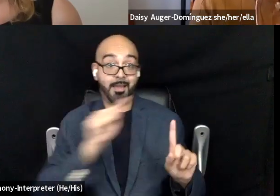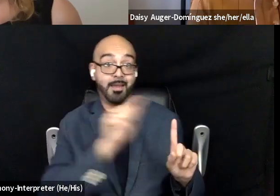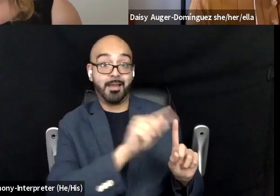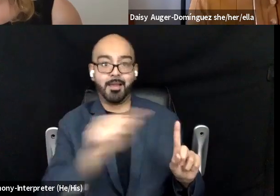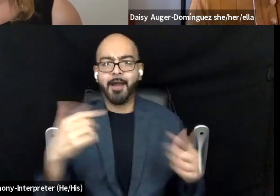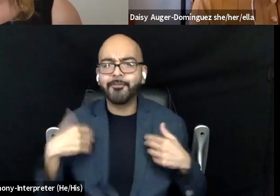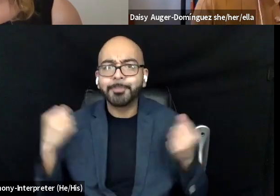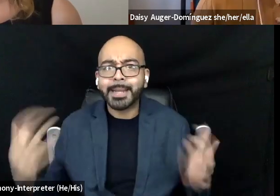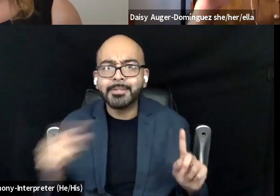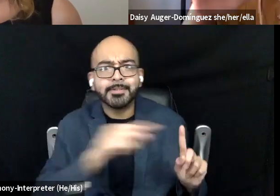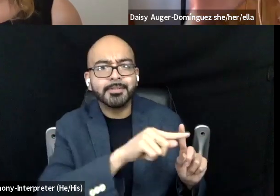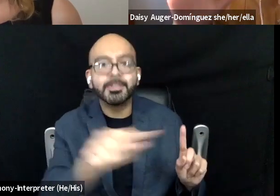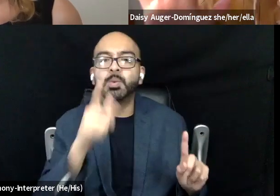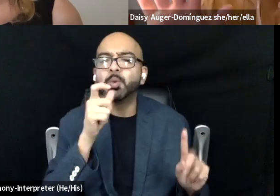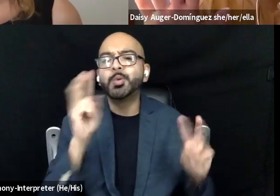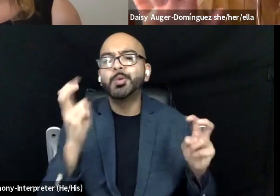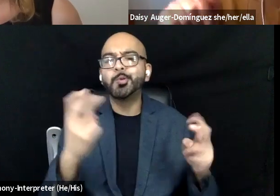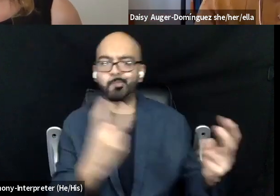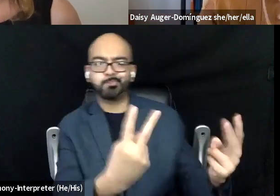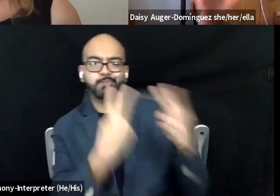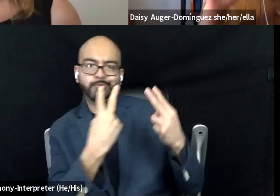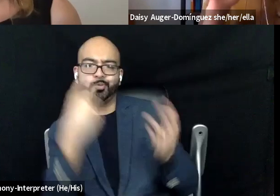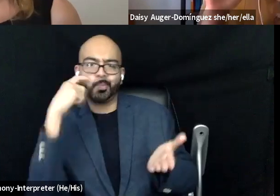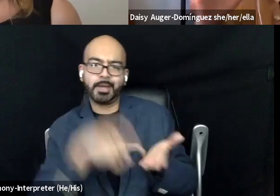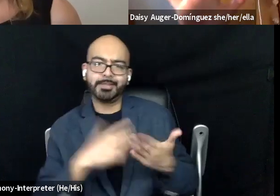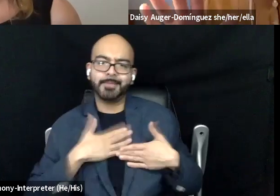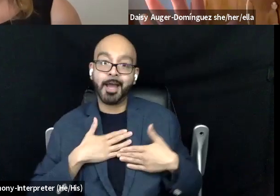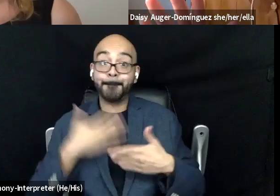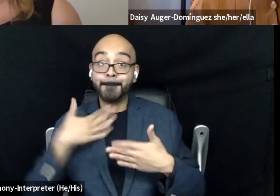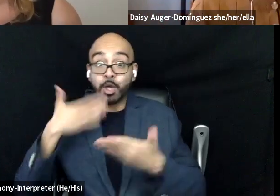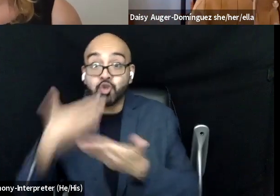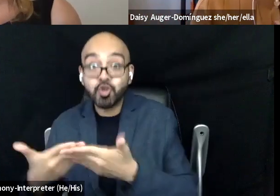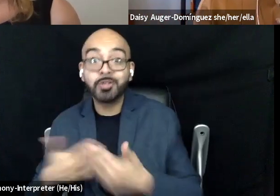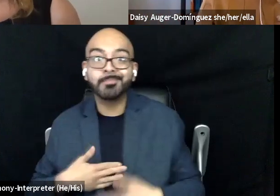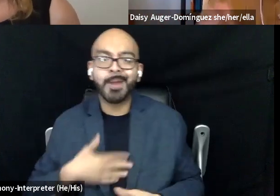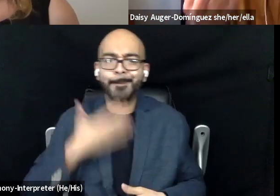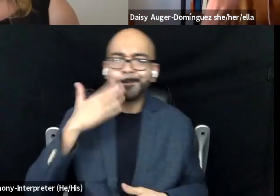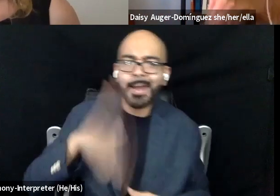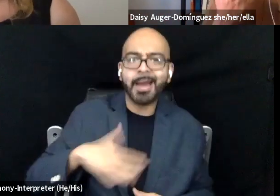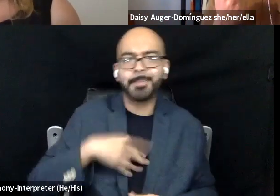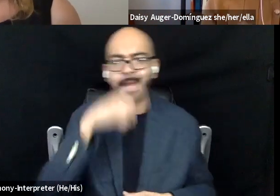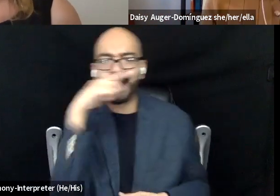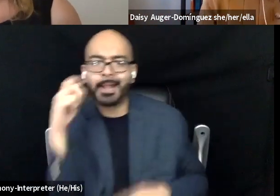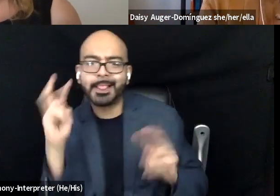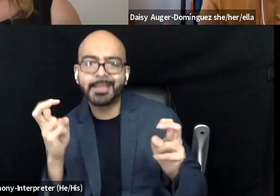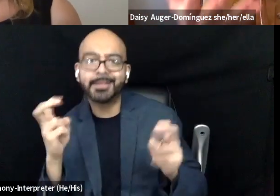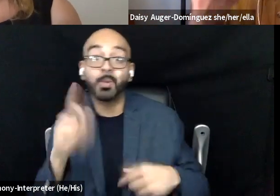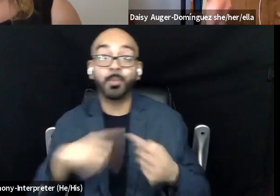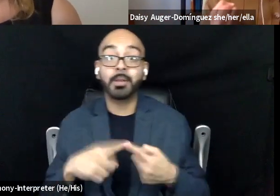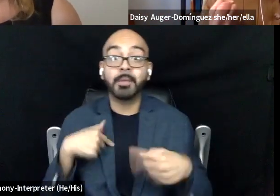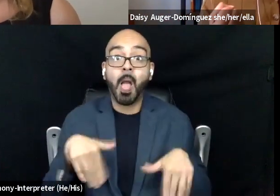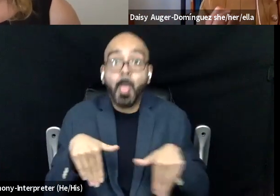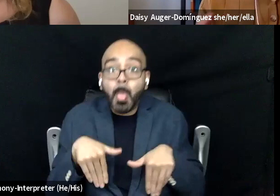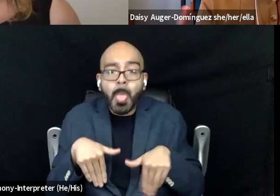are the ones that see me for the good, the bad, and the ugly, are the ones that can call me out when I'm hiding and when I'm